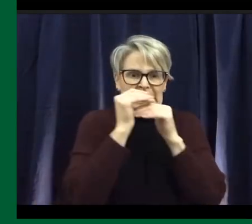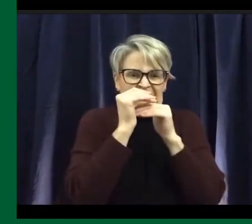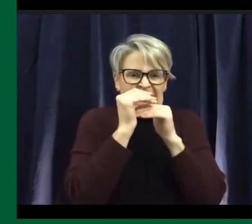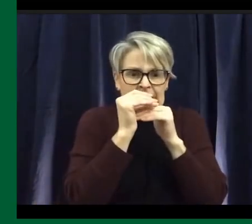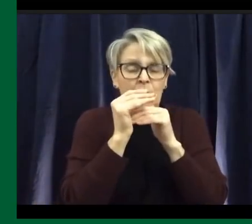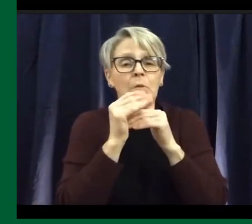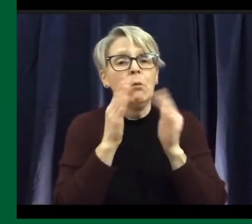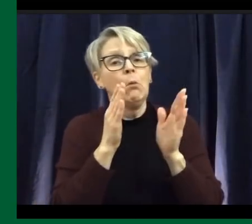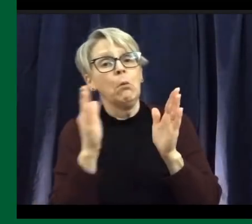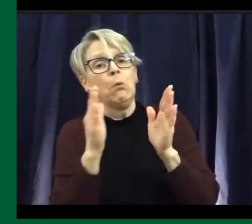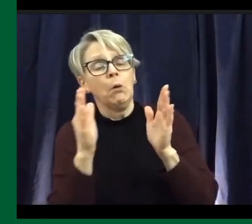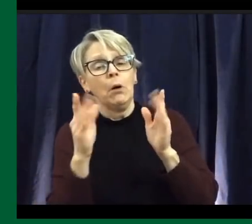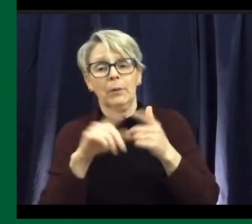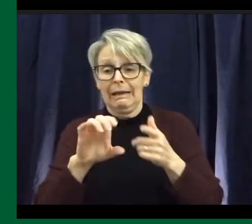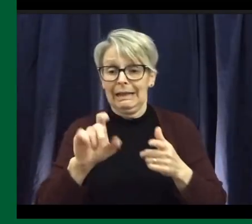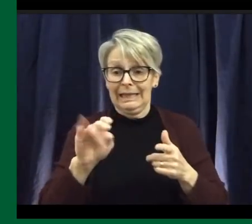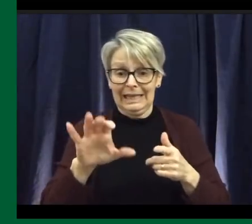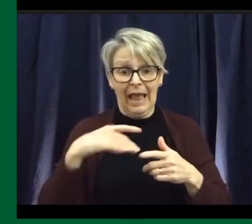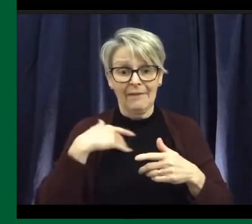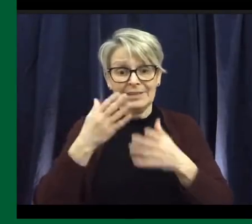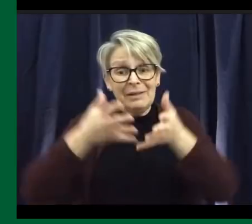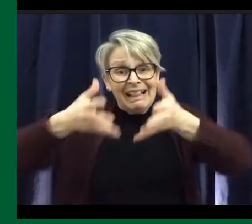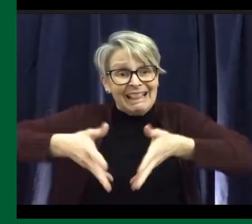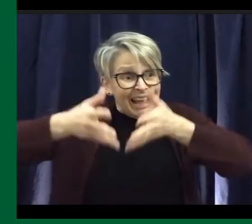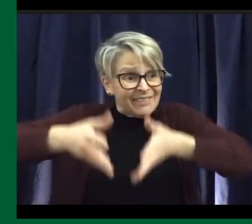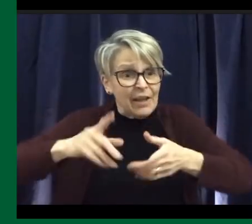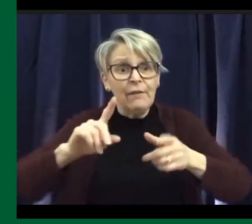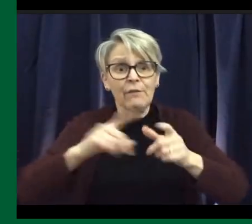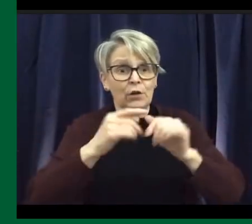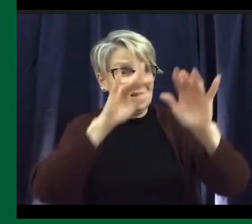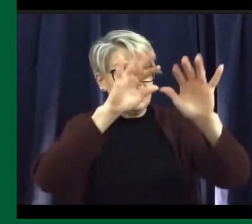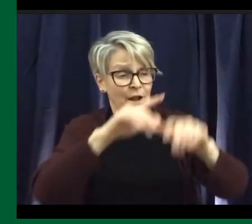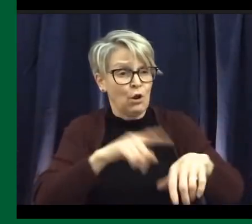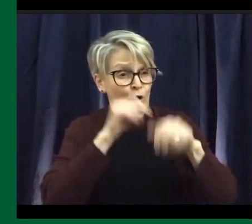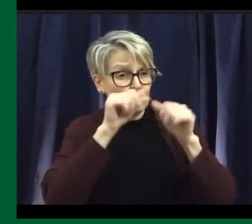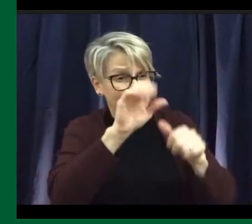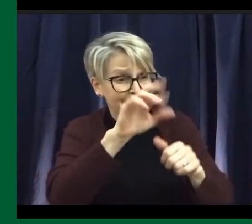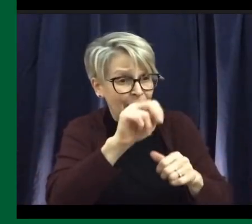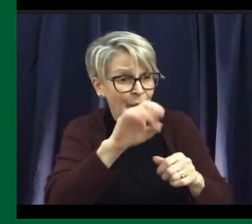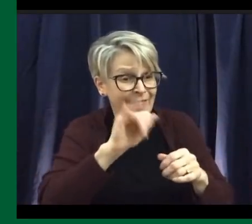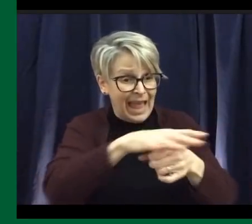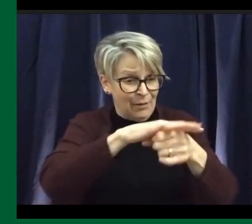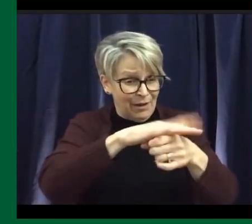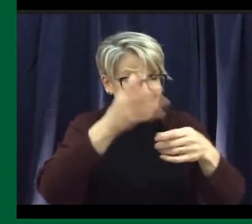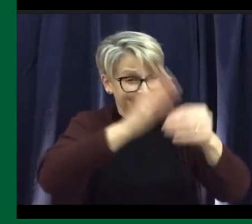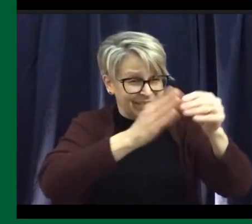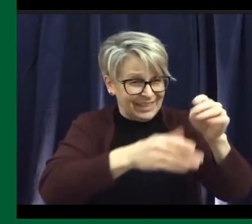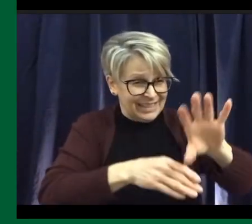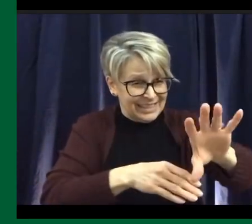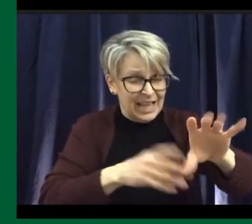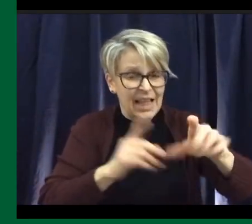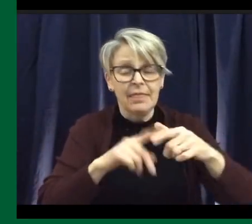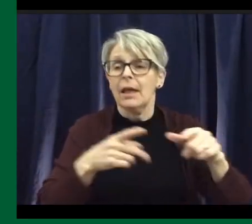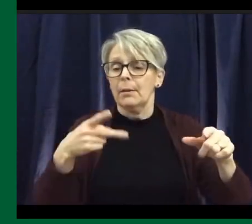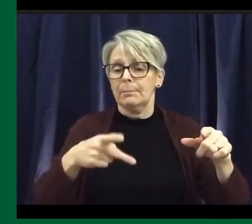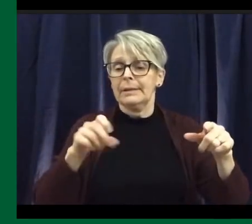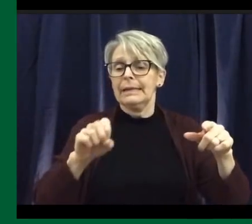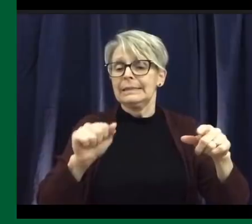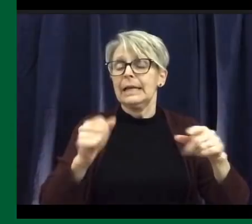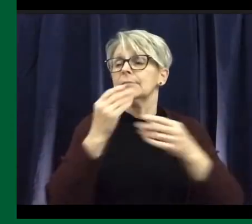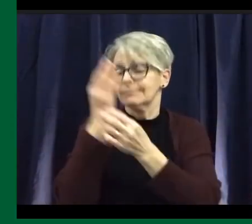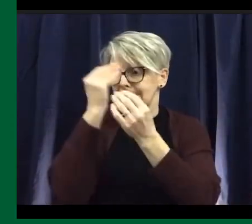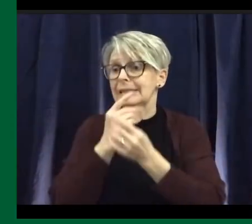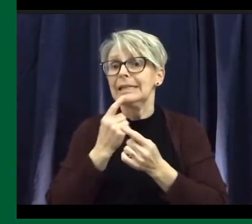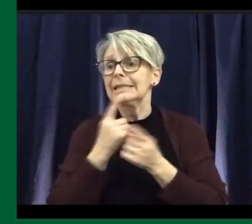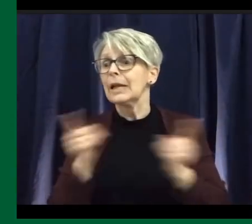had those clinics and had available vaccine, after we went through long-term care or the targeted areas, there were public service announcements in those communities opening it up to